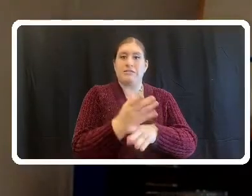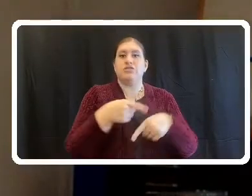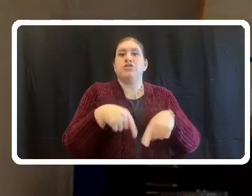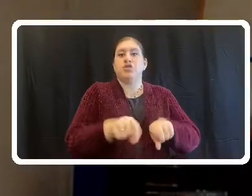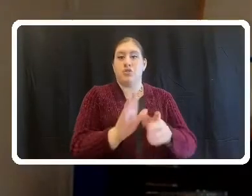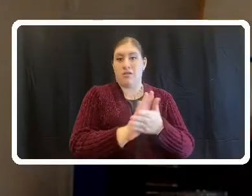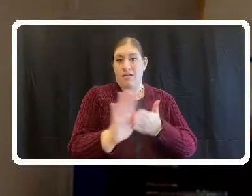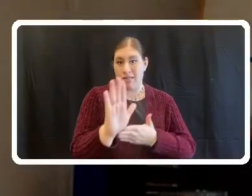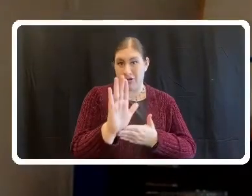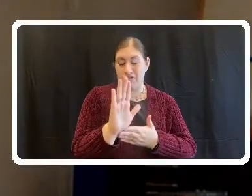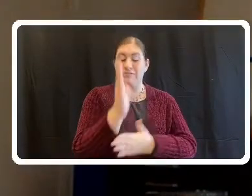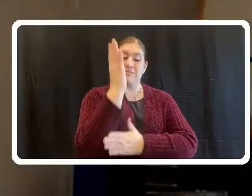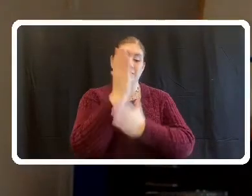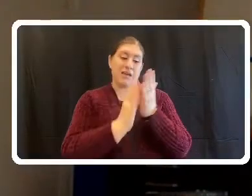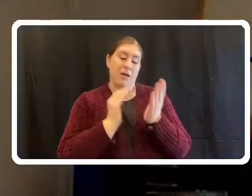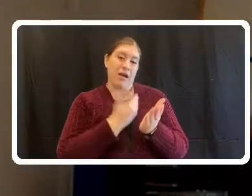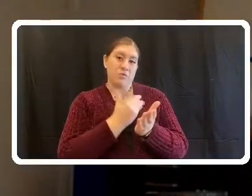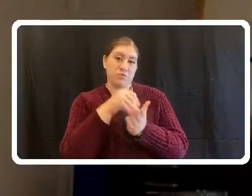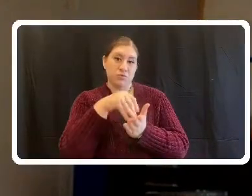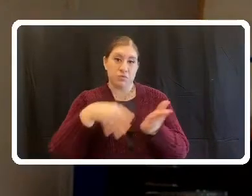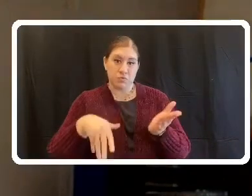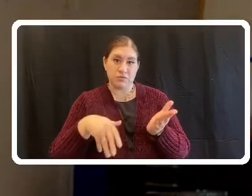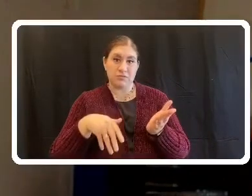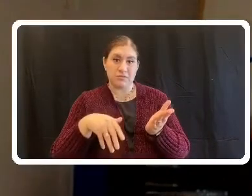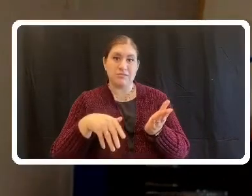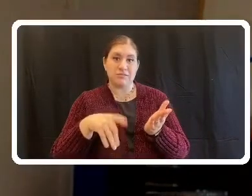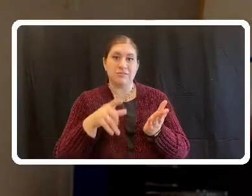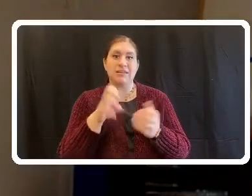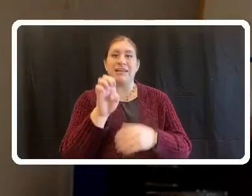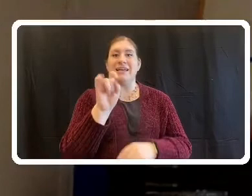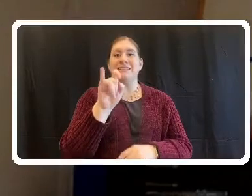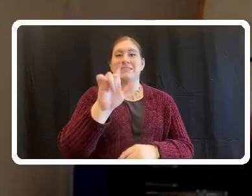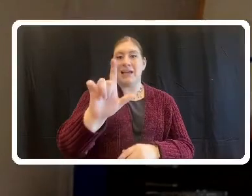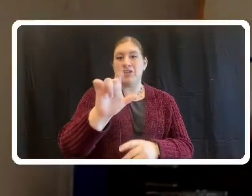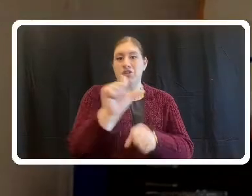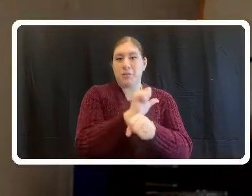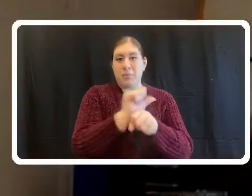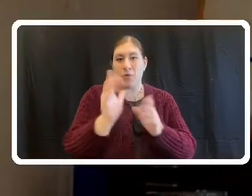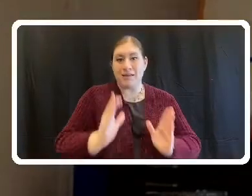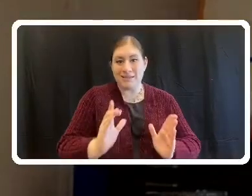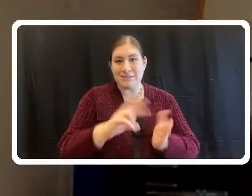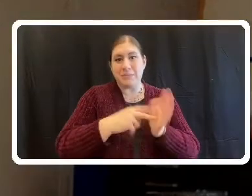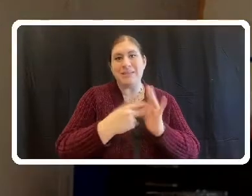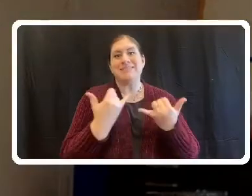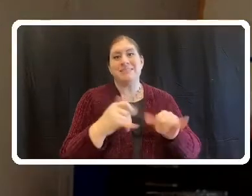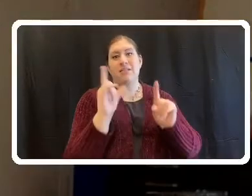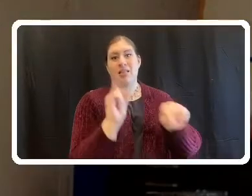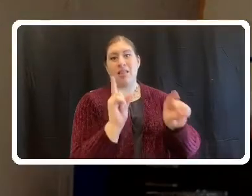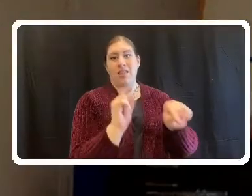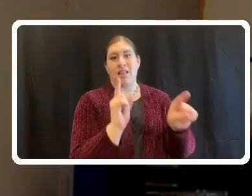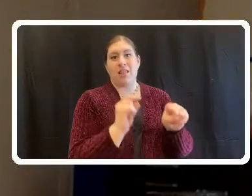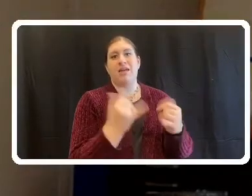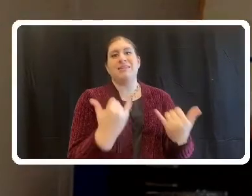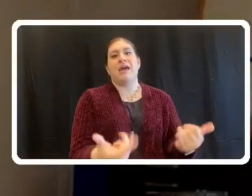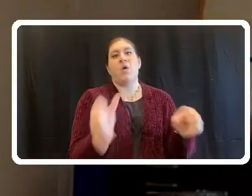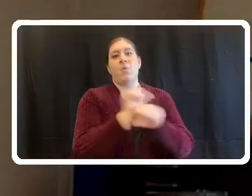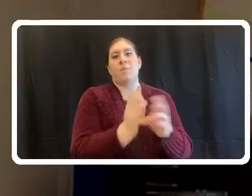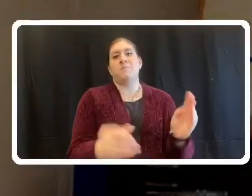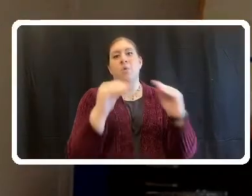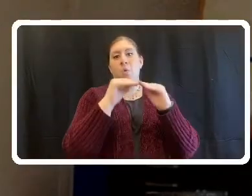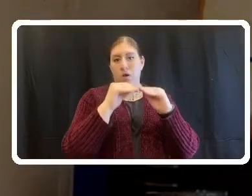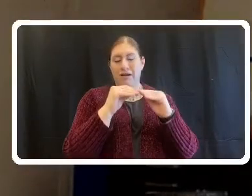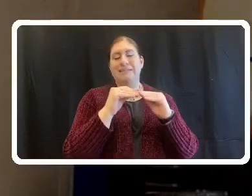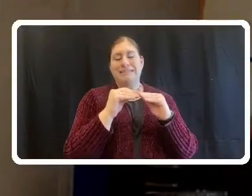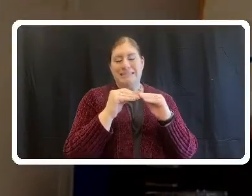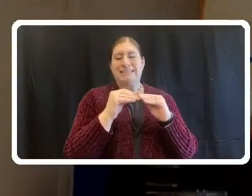college. And some of our students are actually essential employees, which means they're actually working more hours. And so